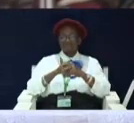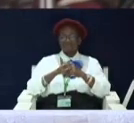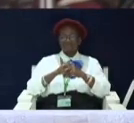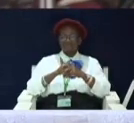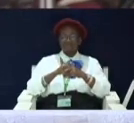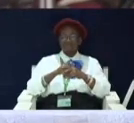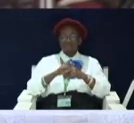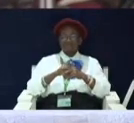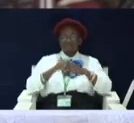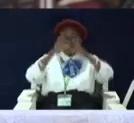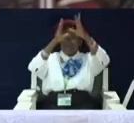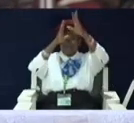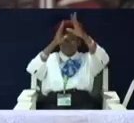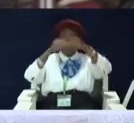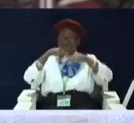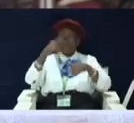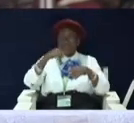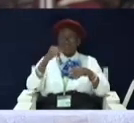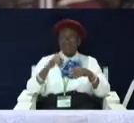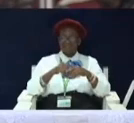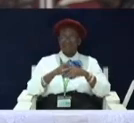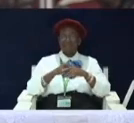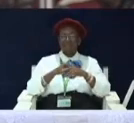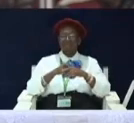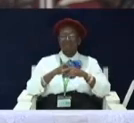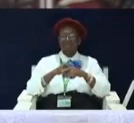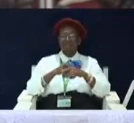Daddy says, Daddy means what we pray.